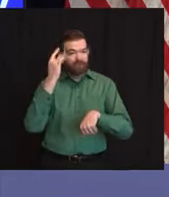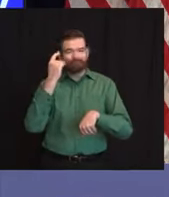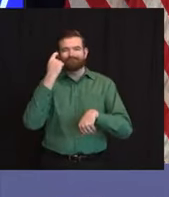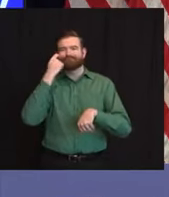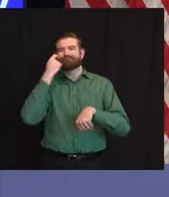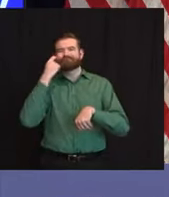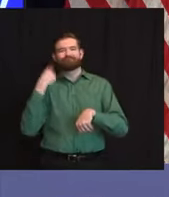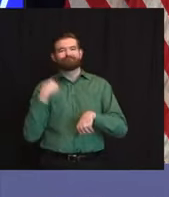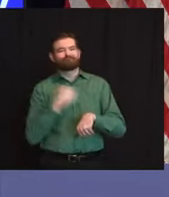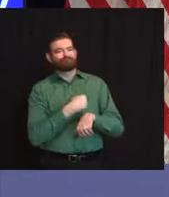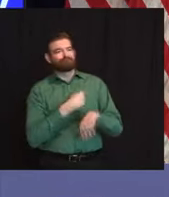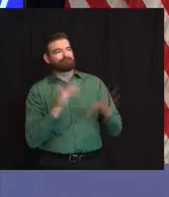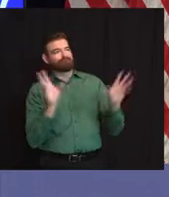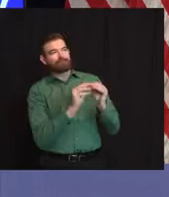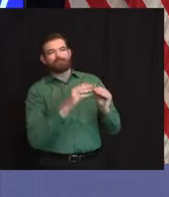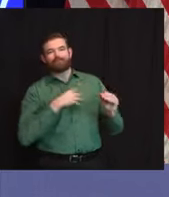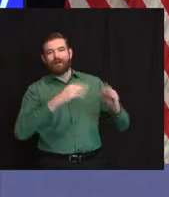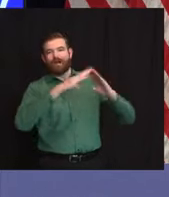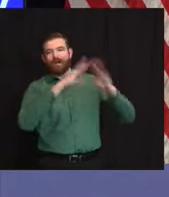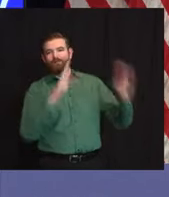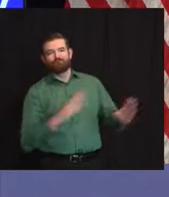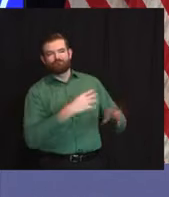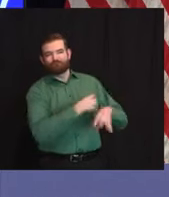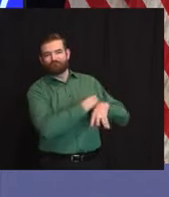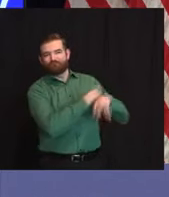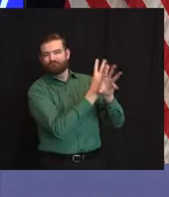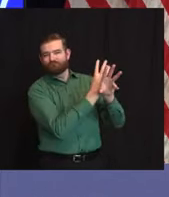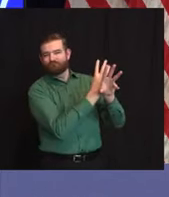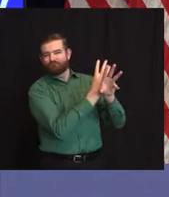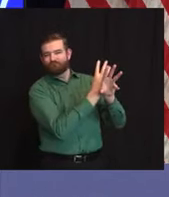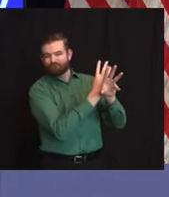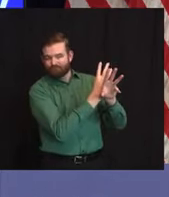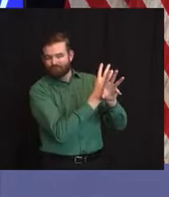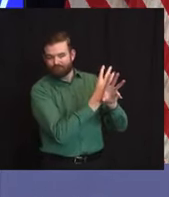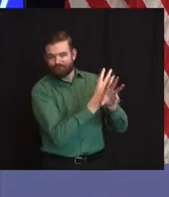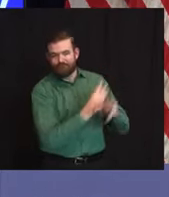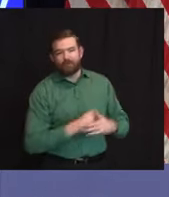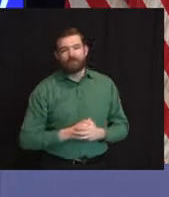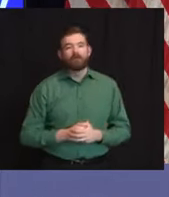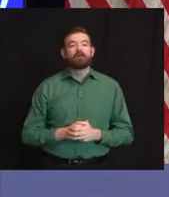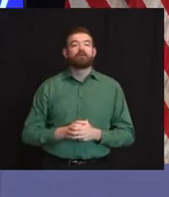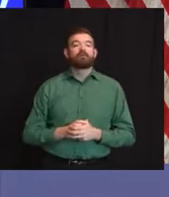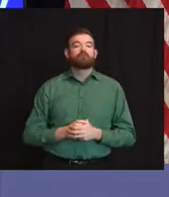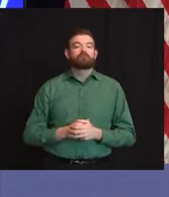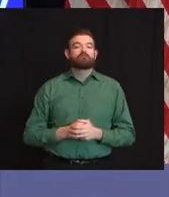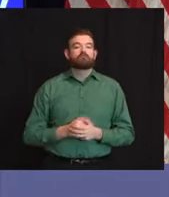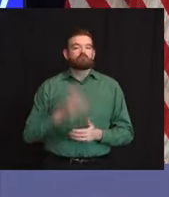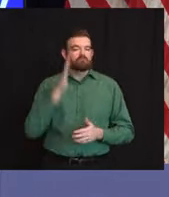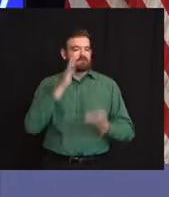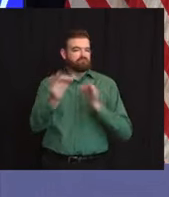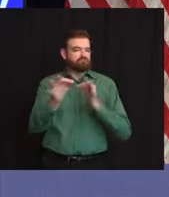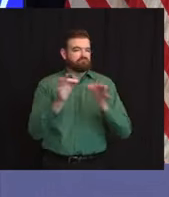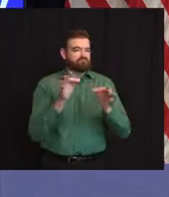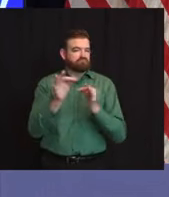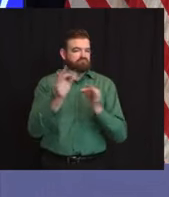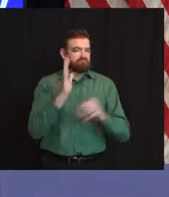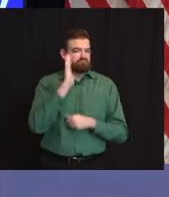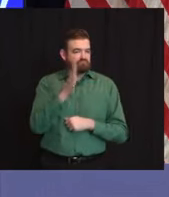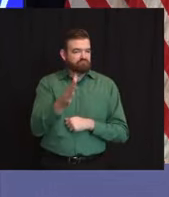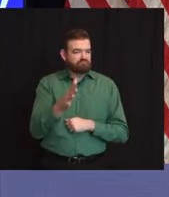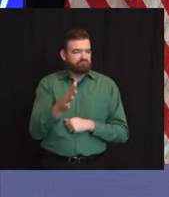But today, I think a lot of good content. I think Judy and Pat would agree with me, but it ran a little bit long, so